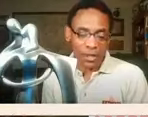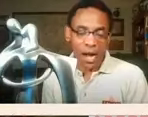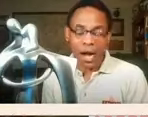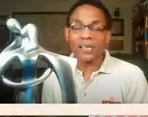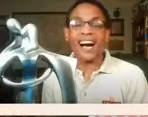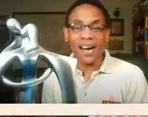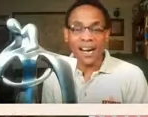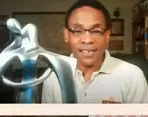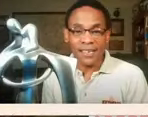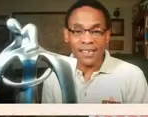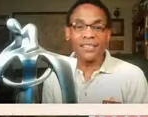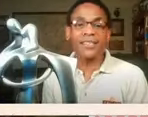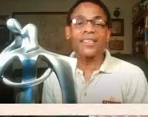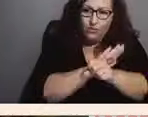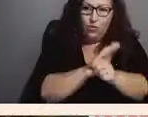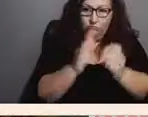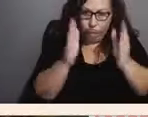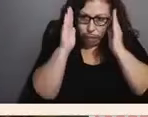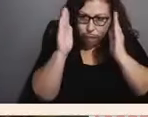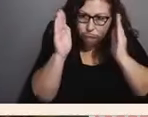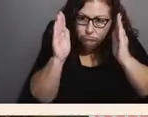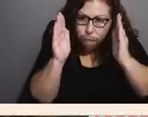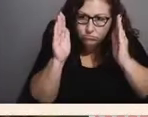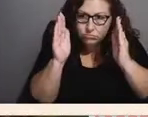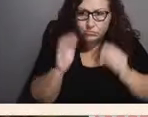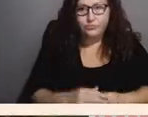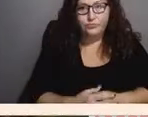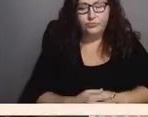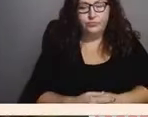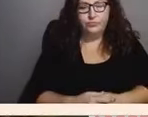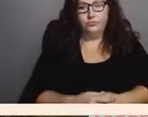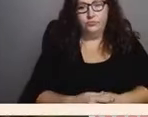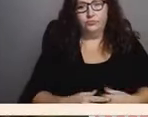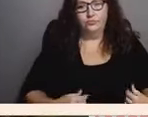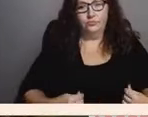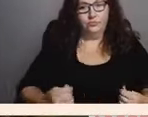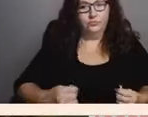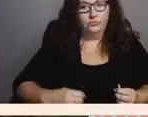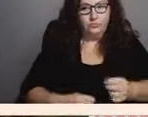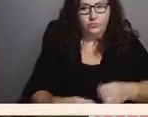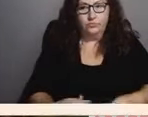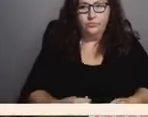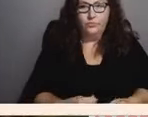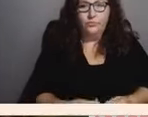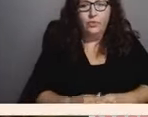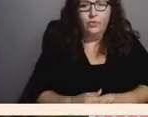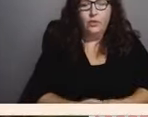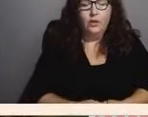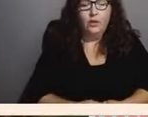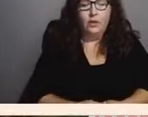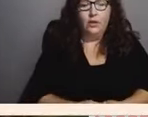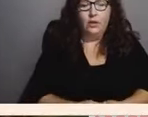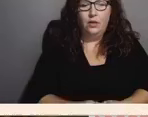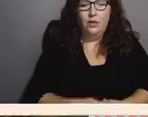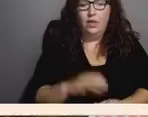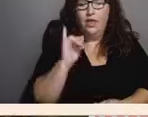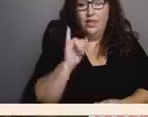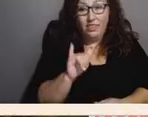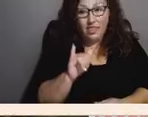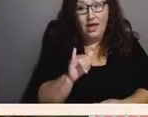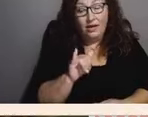undivided attention. That is a